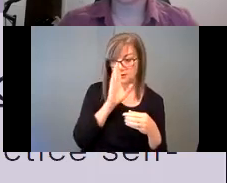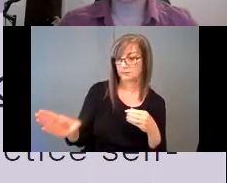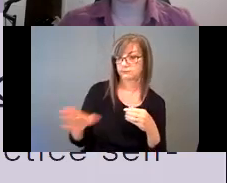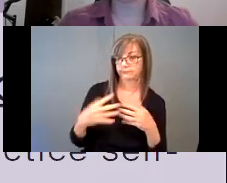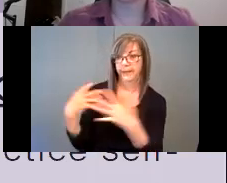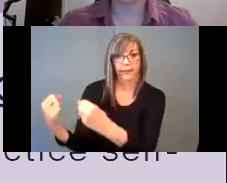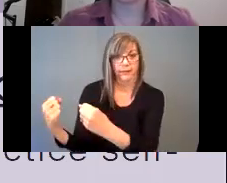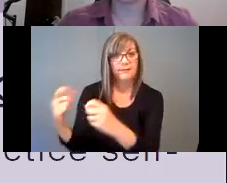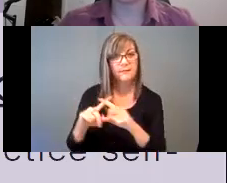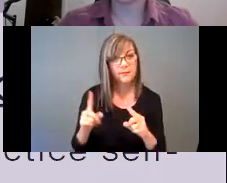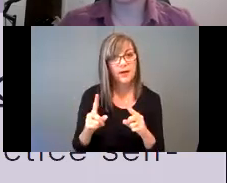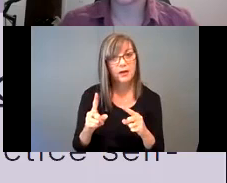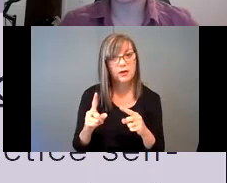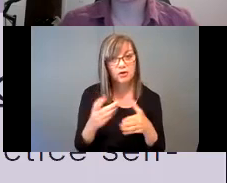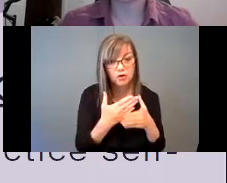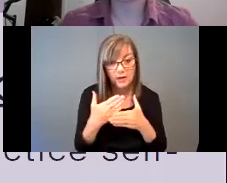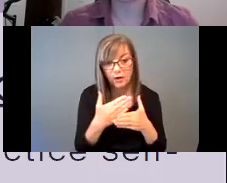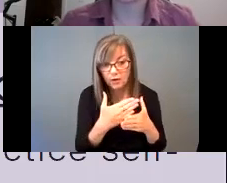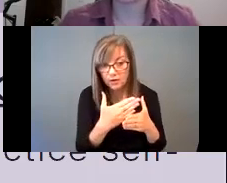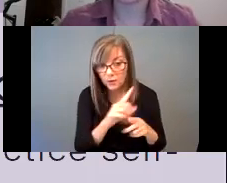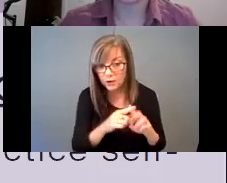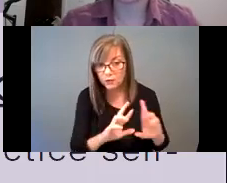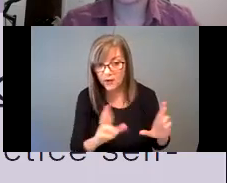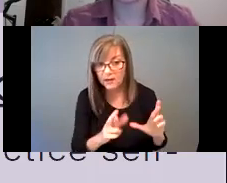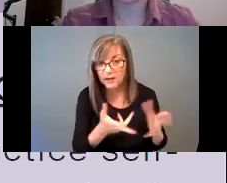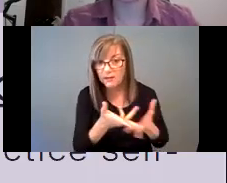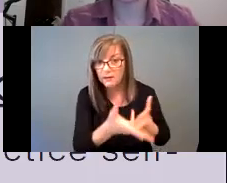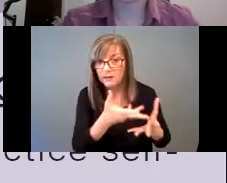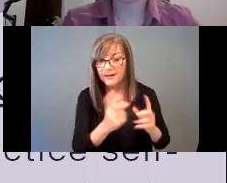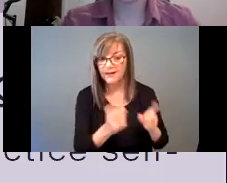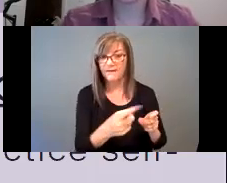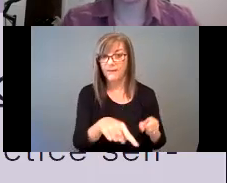they're sharing of the trauma at any given time. So giving some of that power back.